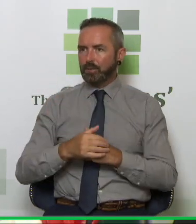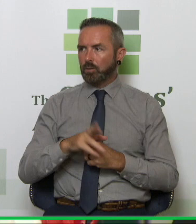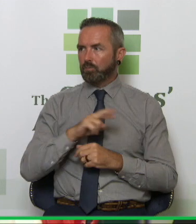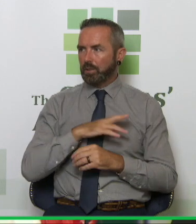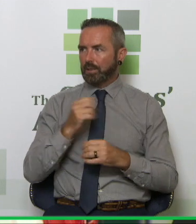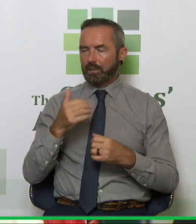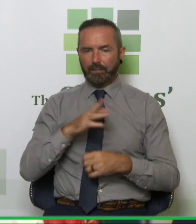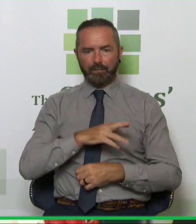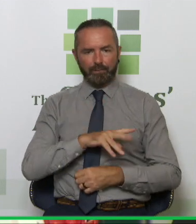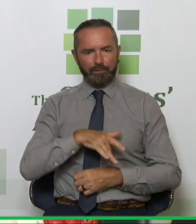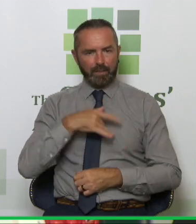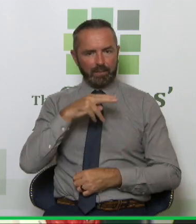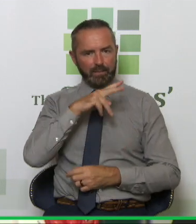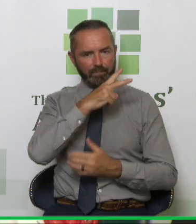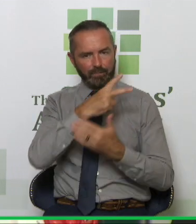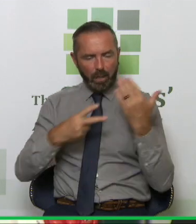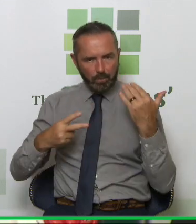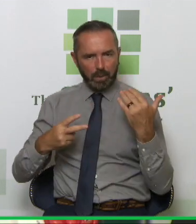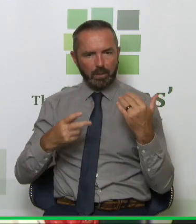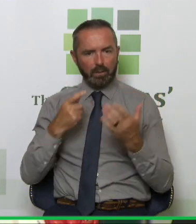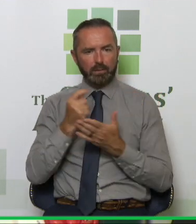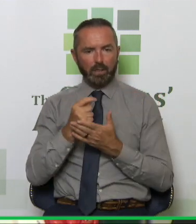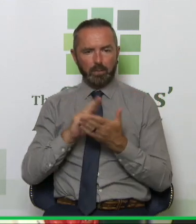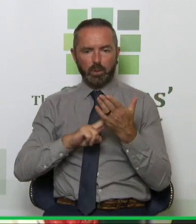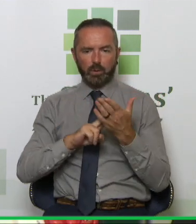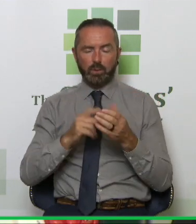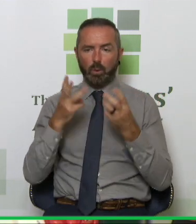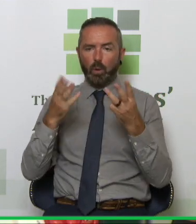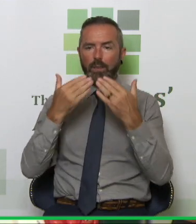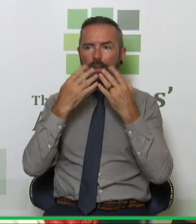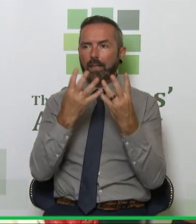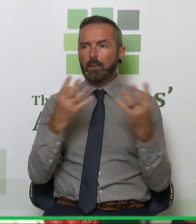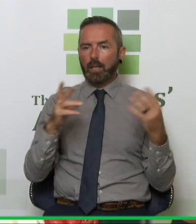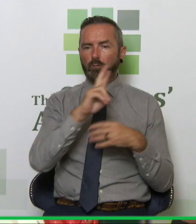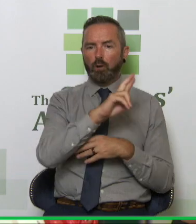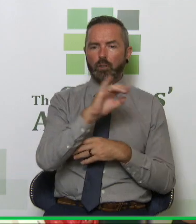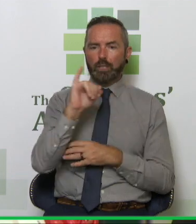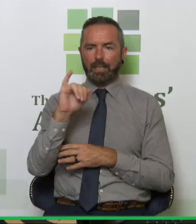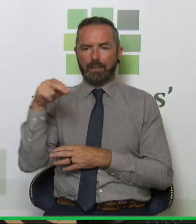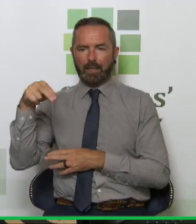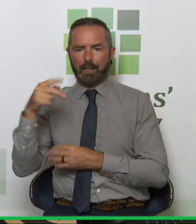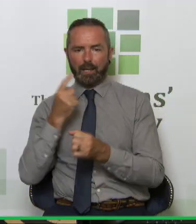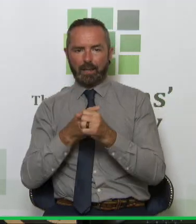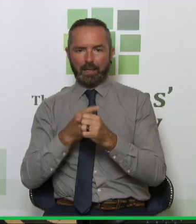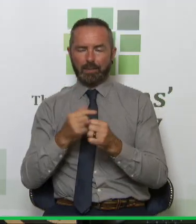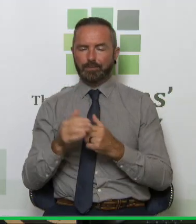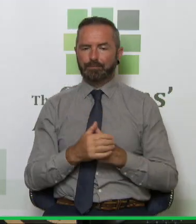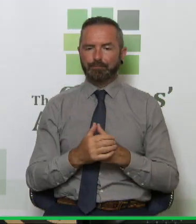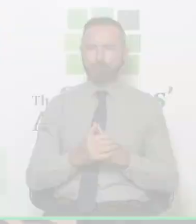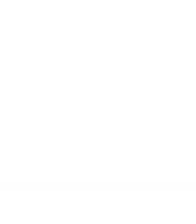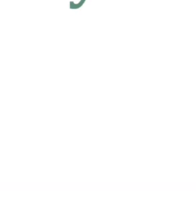and concerns being raised, so it's very good. So can I just thank our panellists, Roger, Ian and Nicola, again for presenting today.